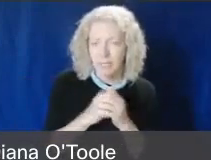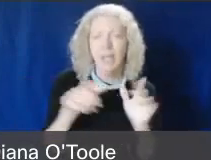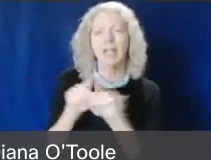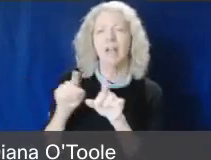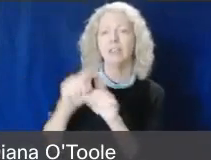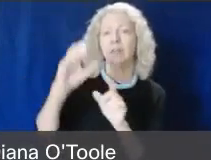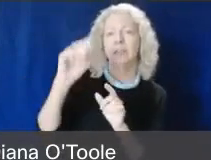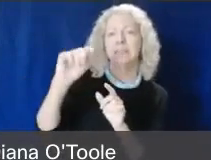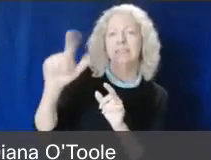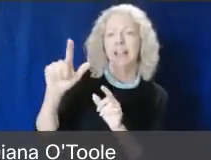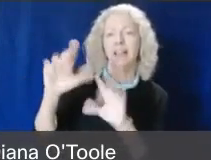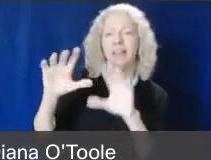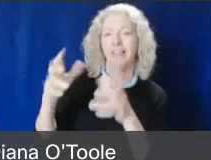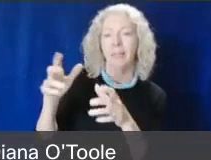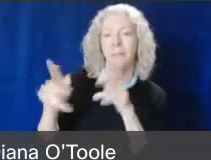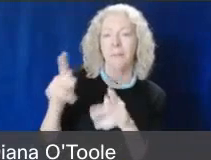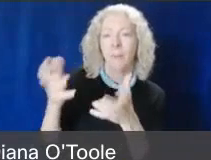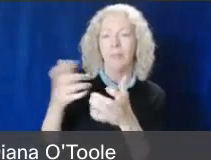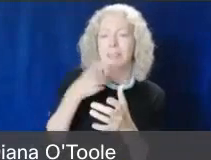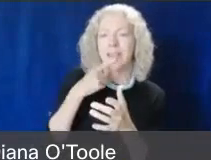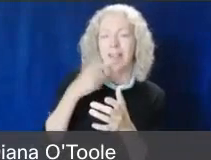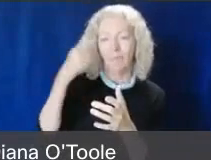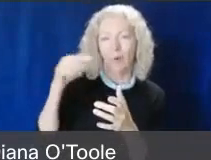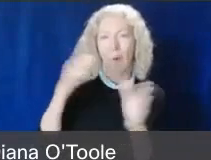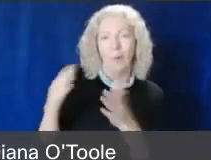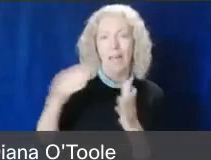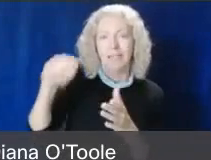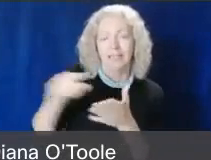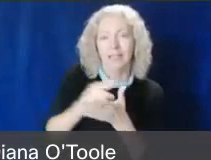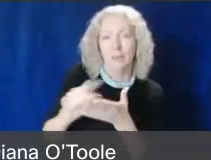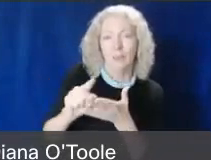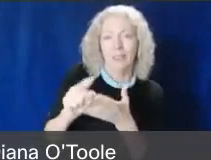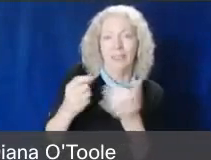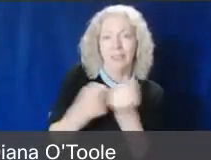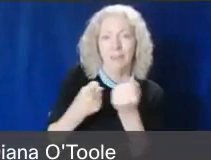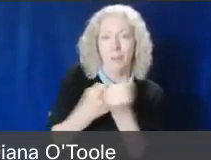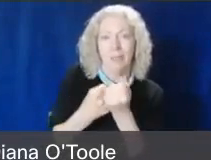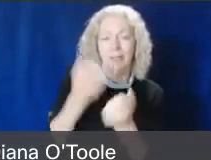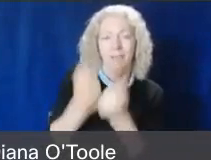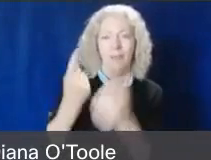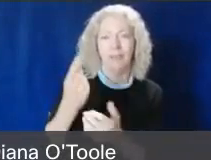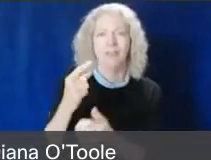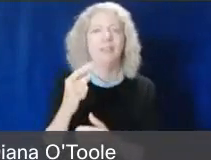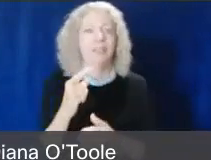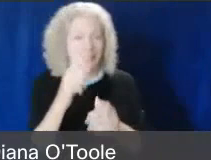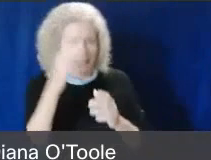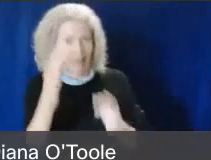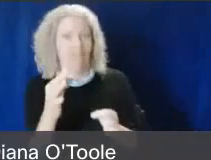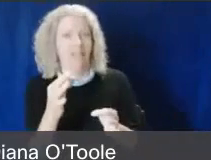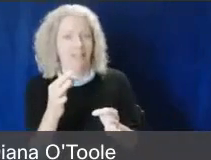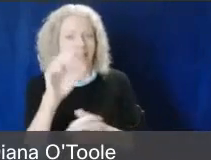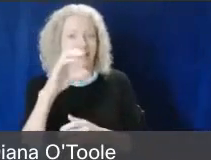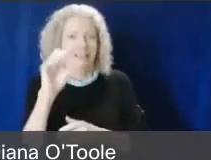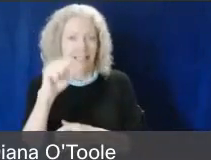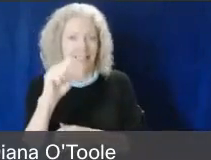well for organizing both this week and just basically supporting our faculty. Absolutely. CETL team, just tremendous